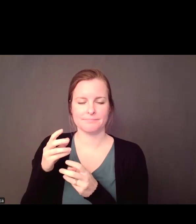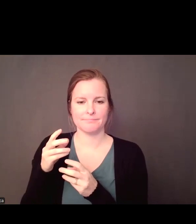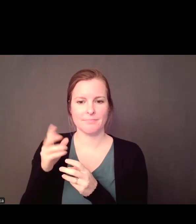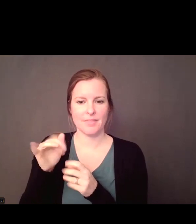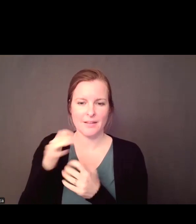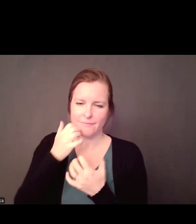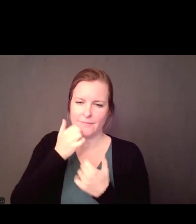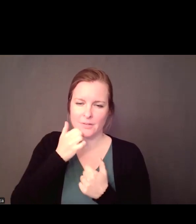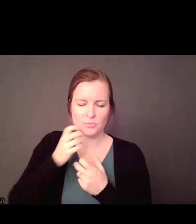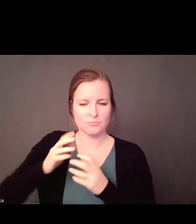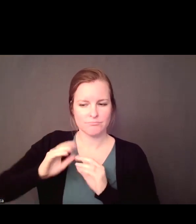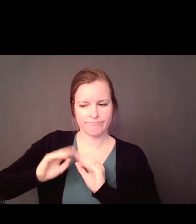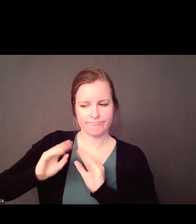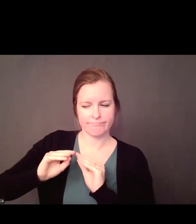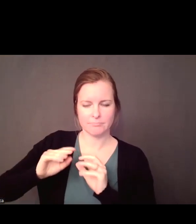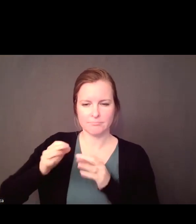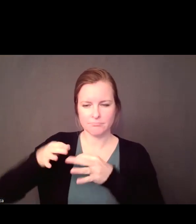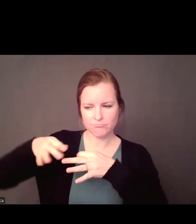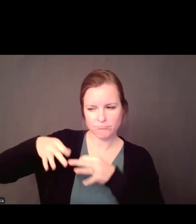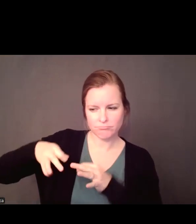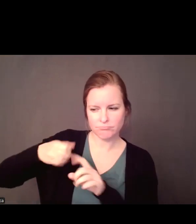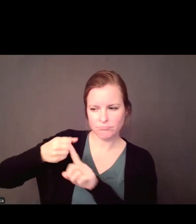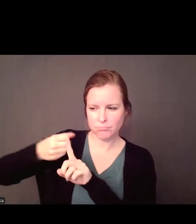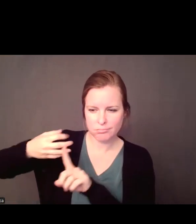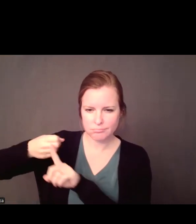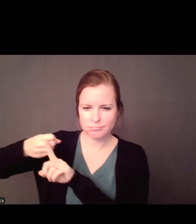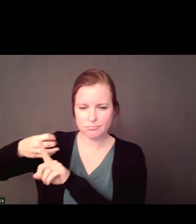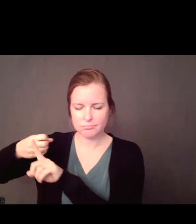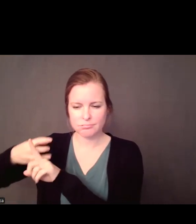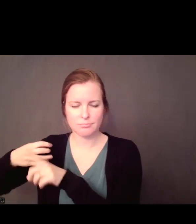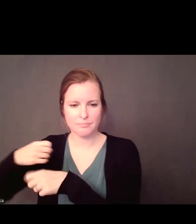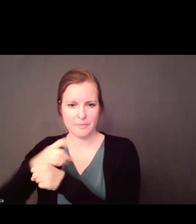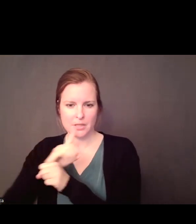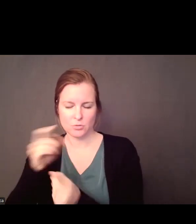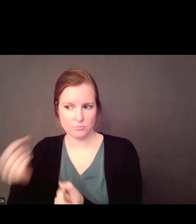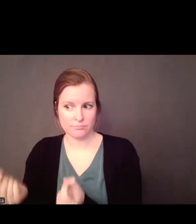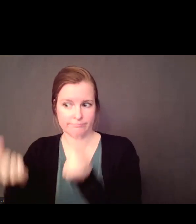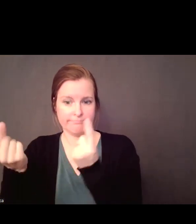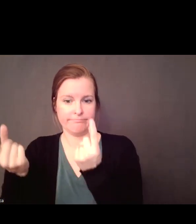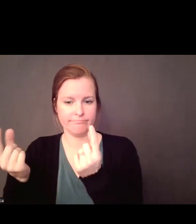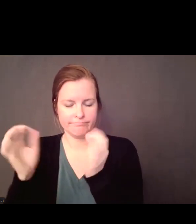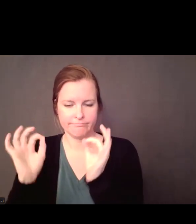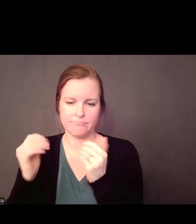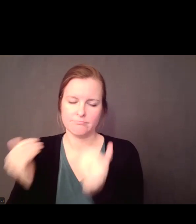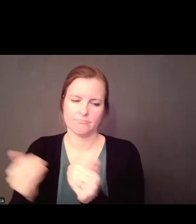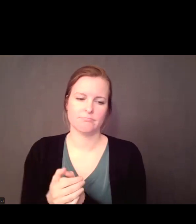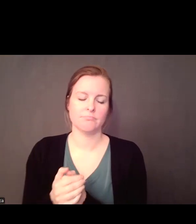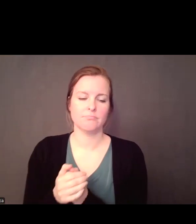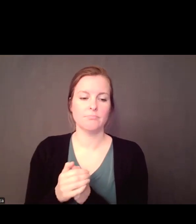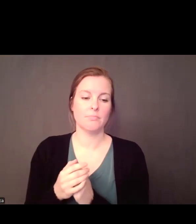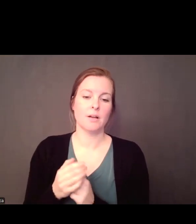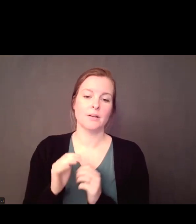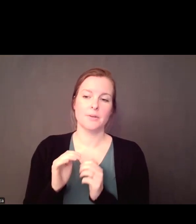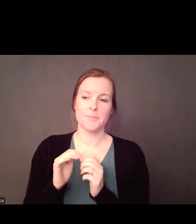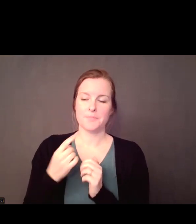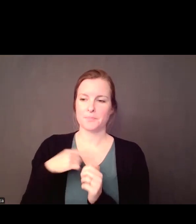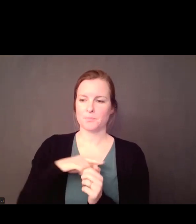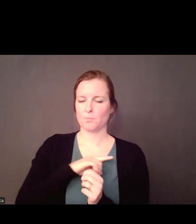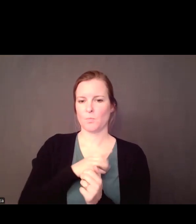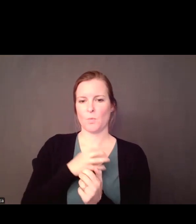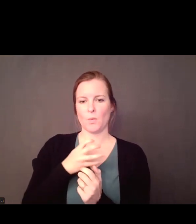clarification, and always look at ways that we can maximize someone's sense